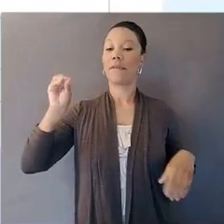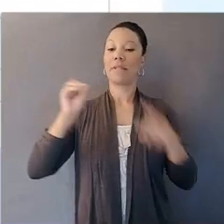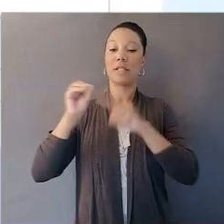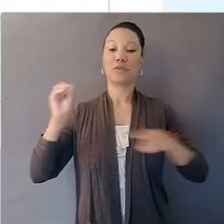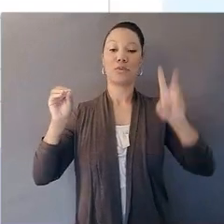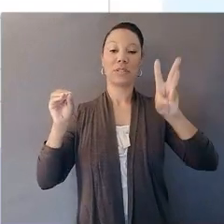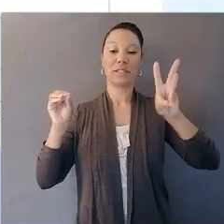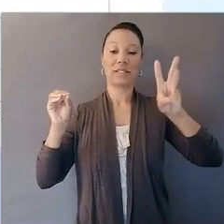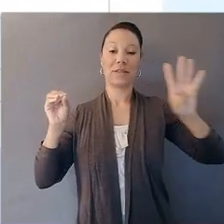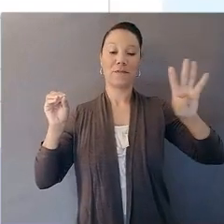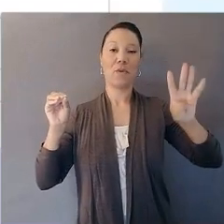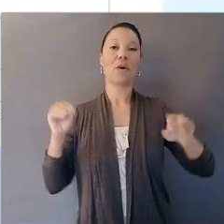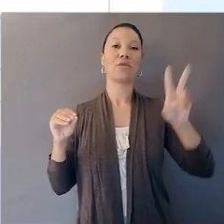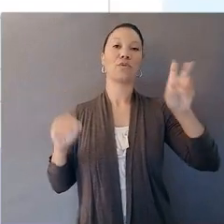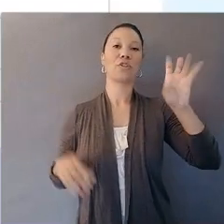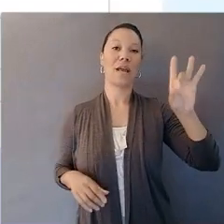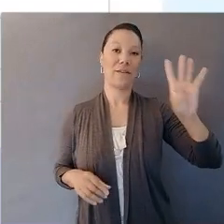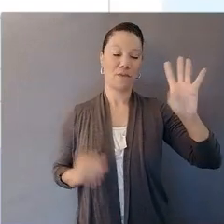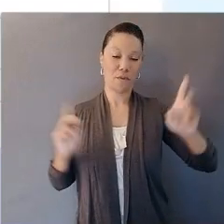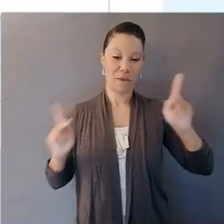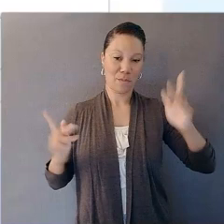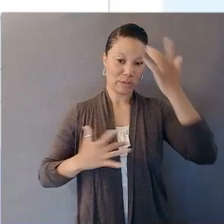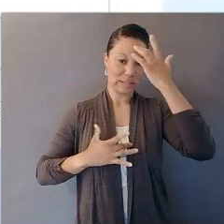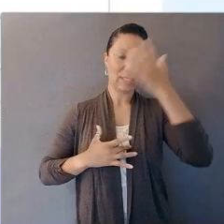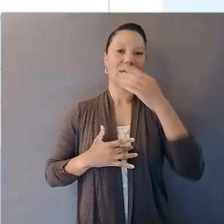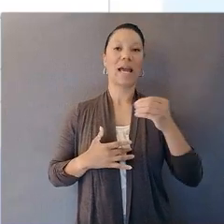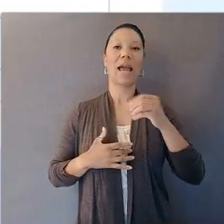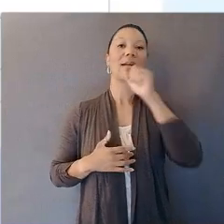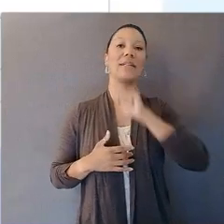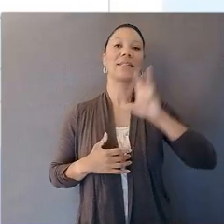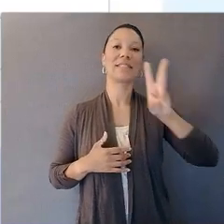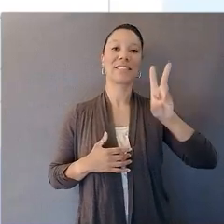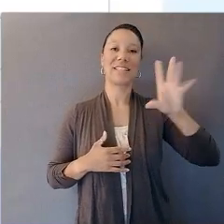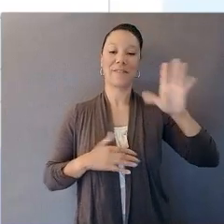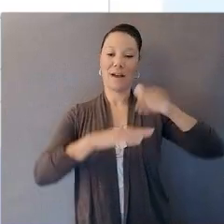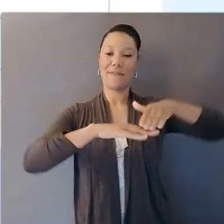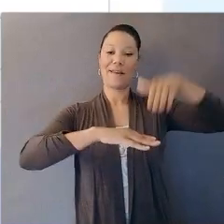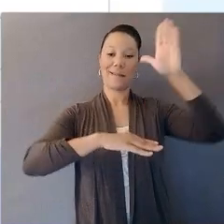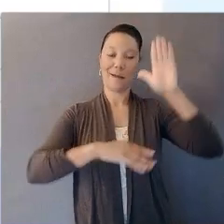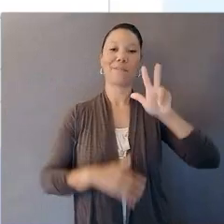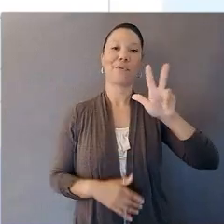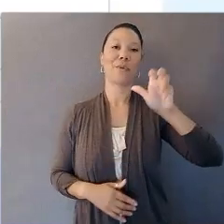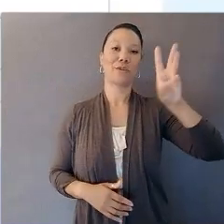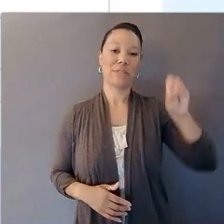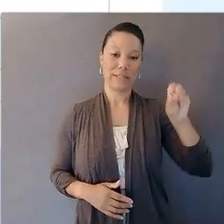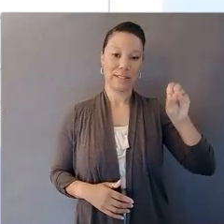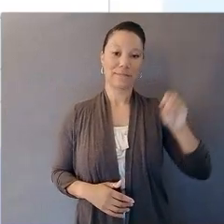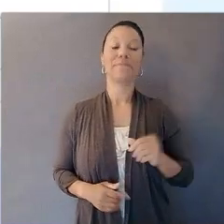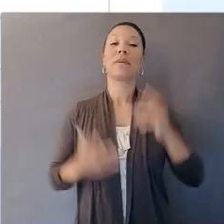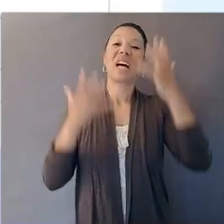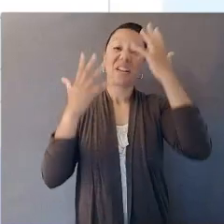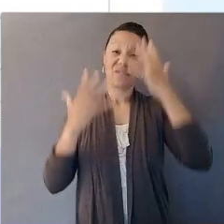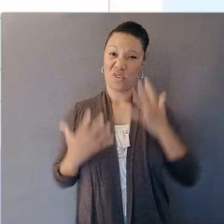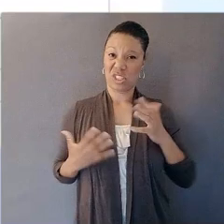And for ages 65 and over, there are 360. So 54 individuals have unfortunately now died from complications